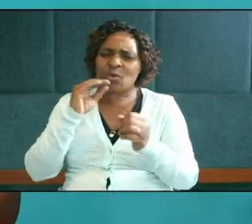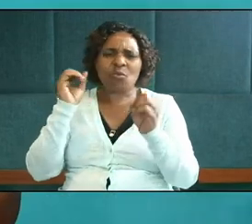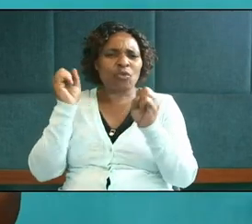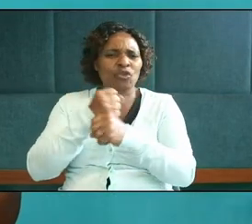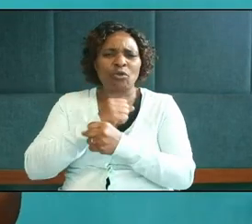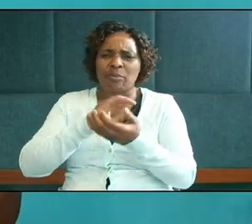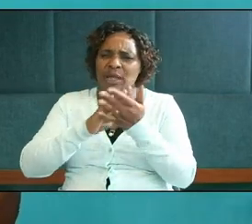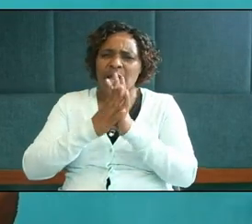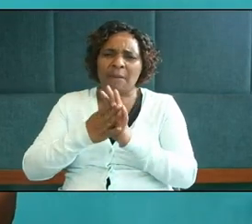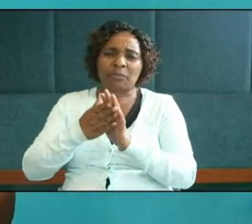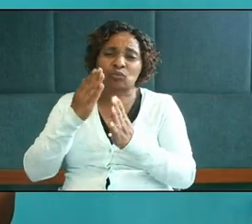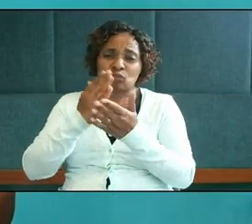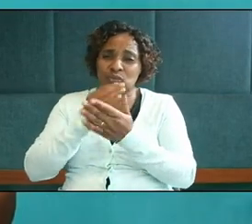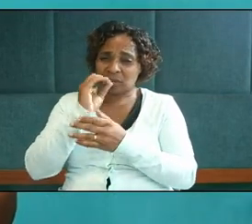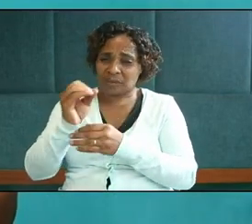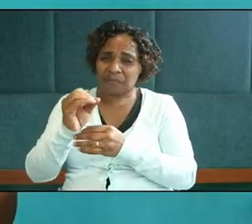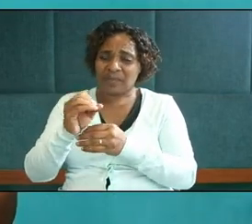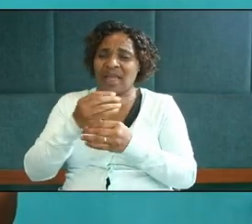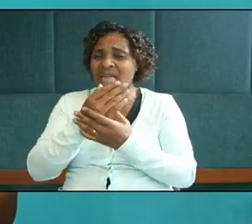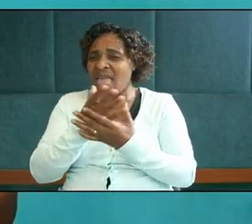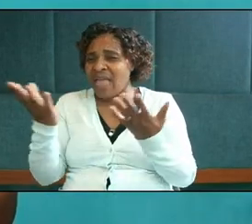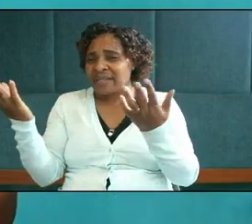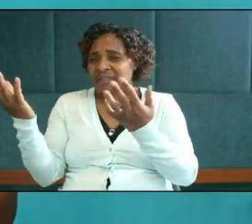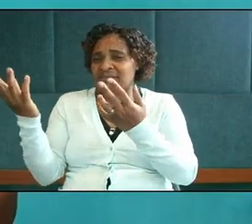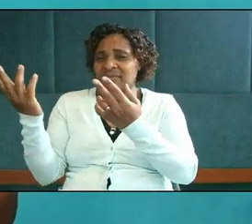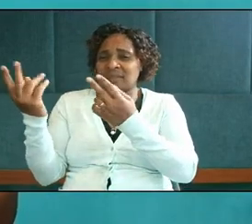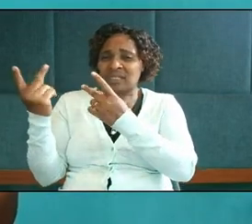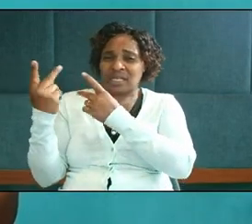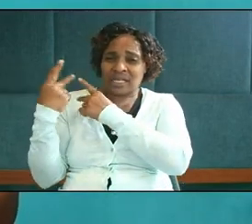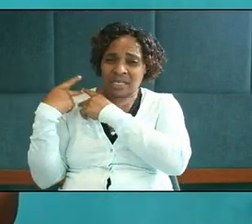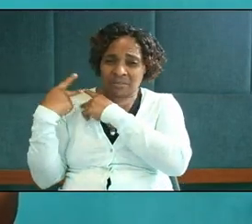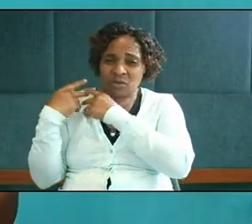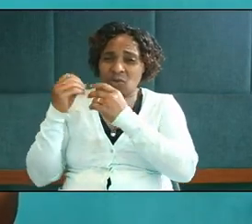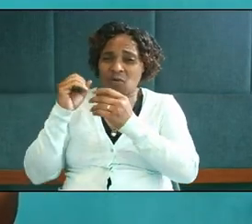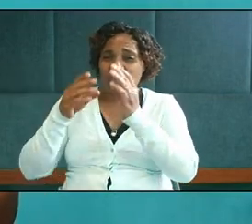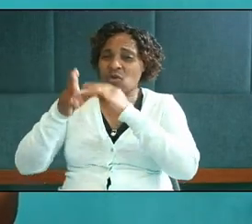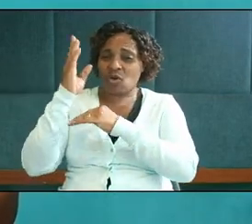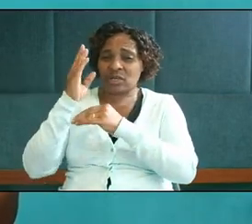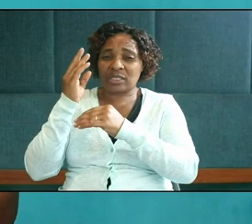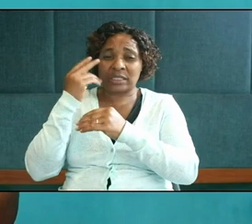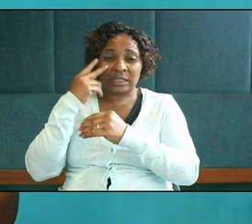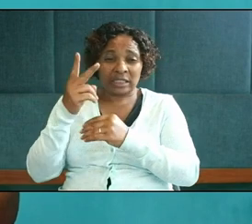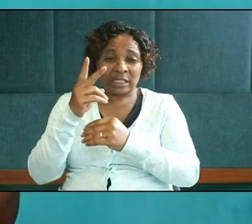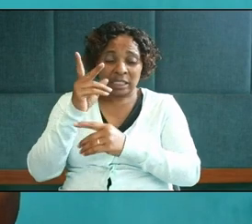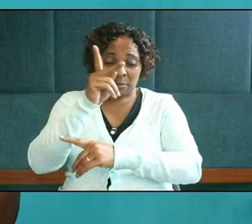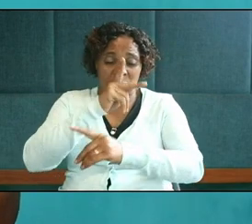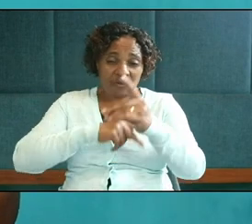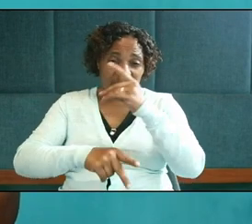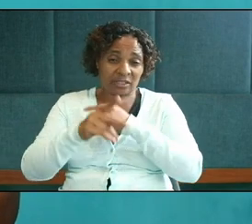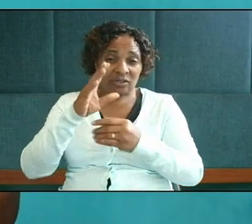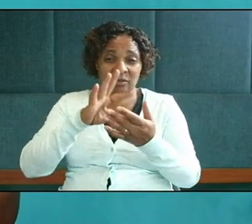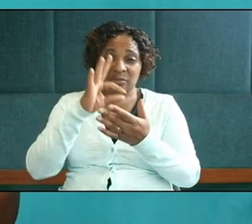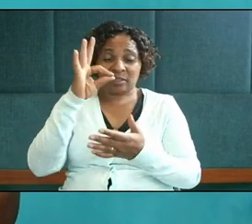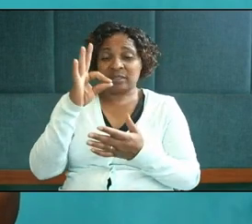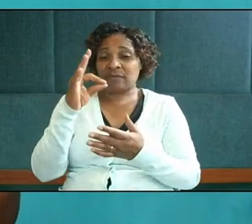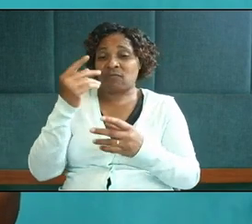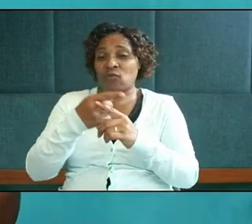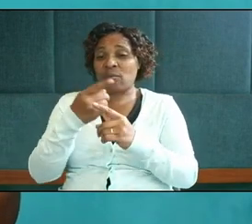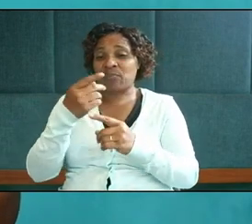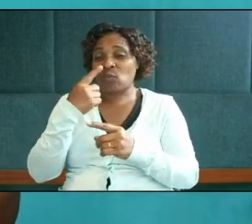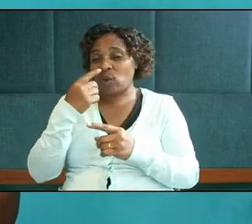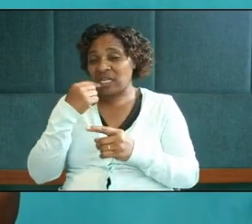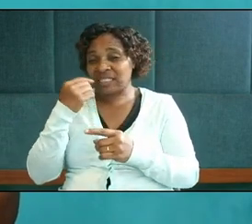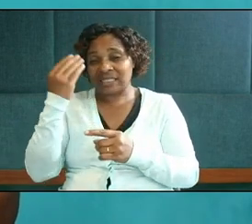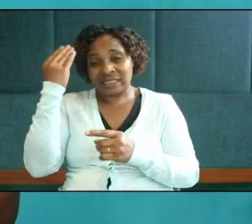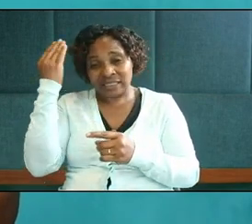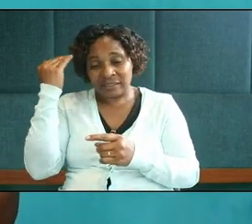Lord. Now, we see this from the spirit of prophets, prophecy from Ellen G. White, where it says that